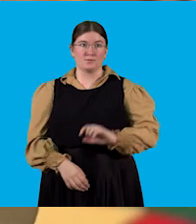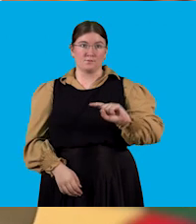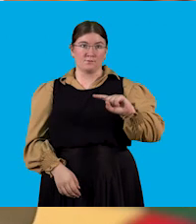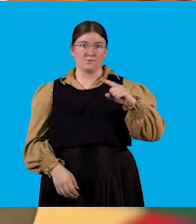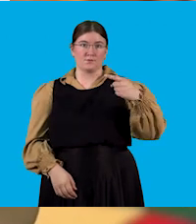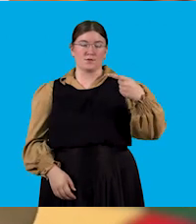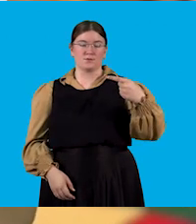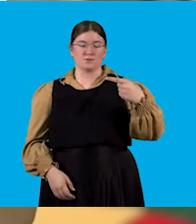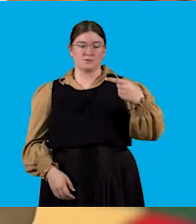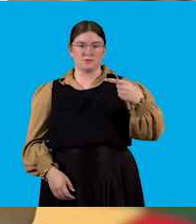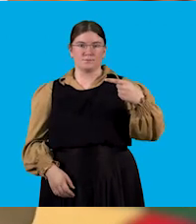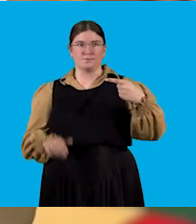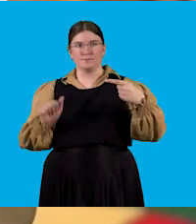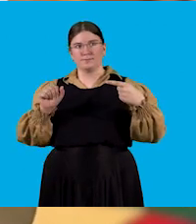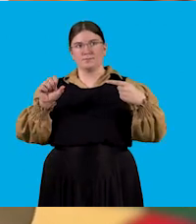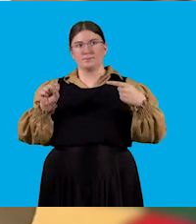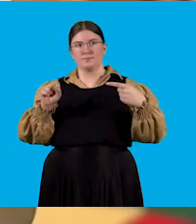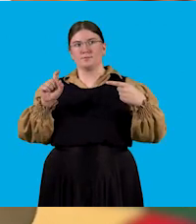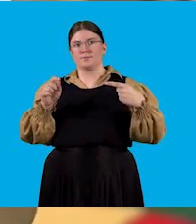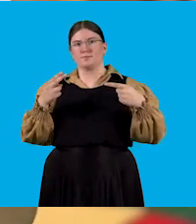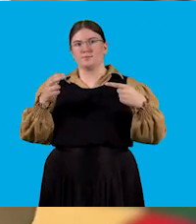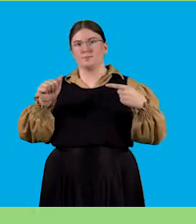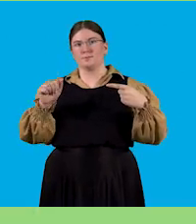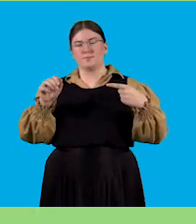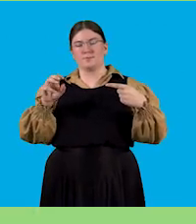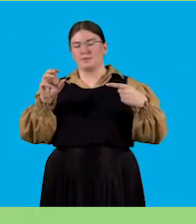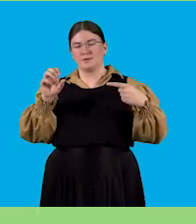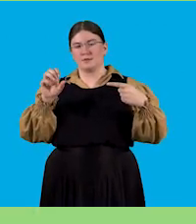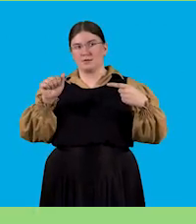And the first health issue, is asthma.